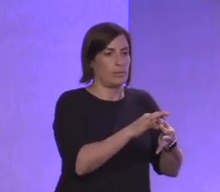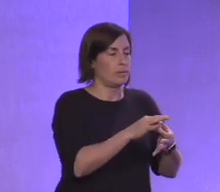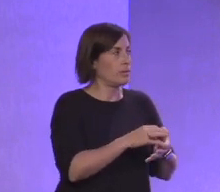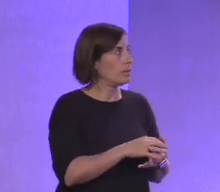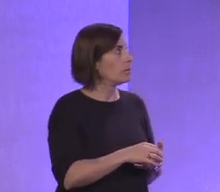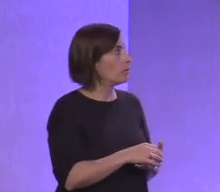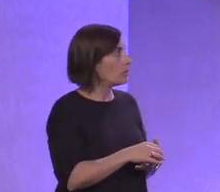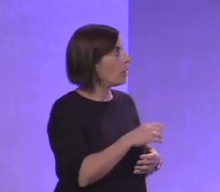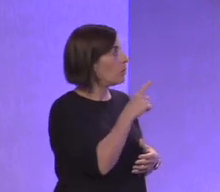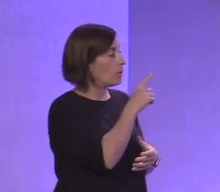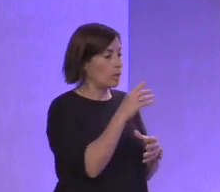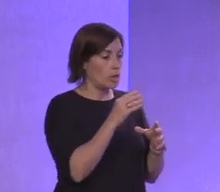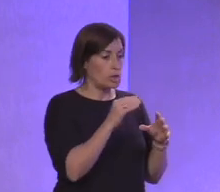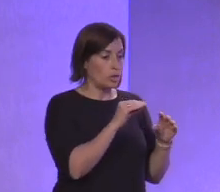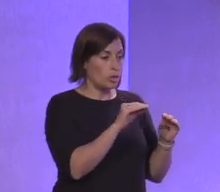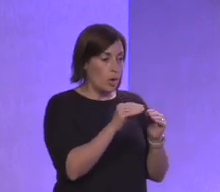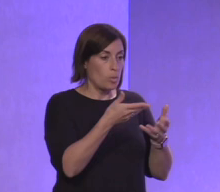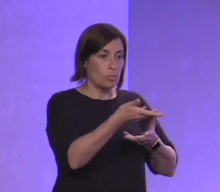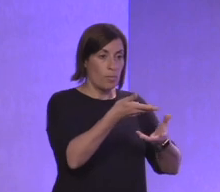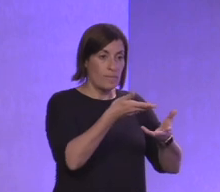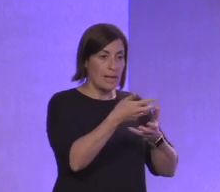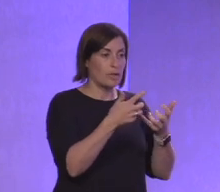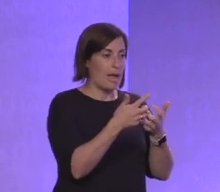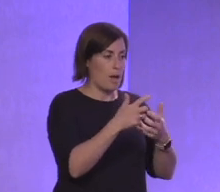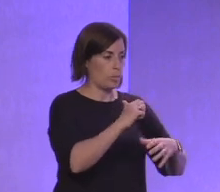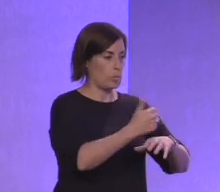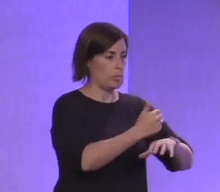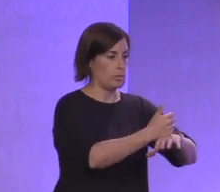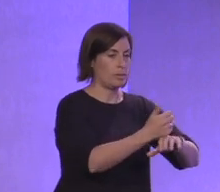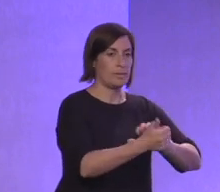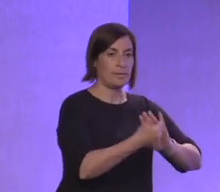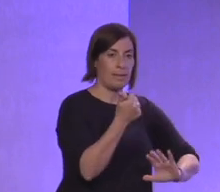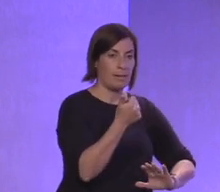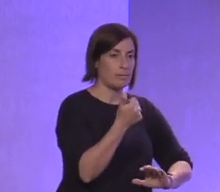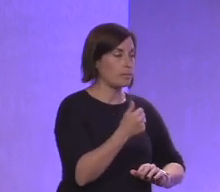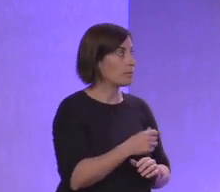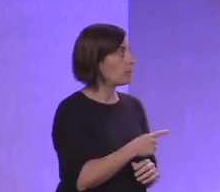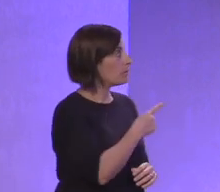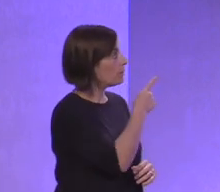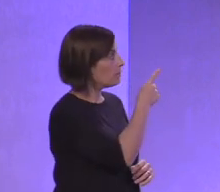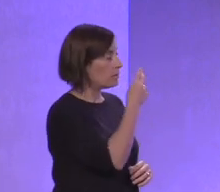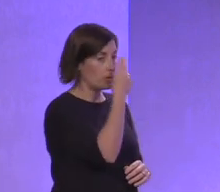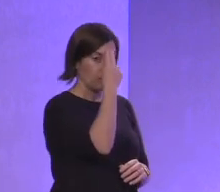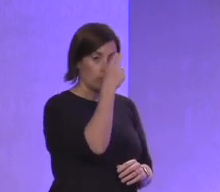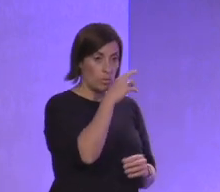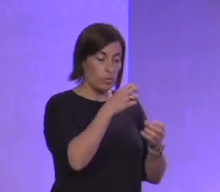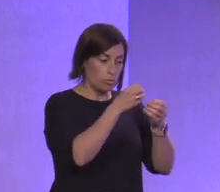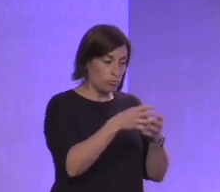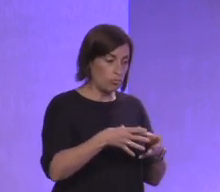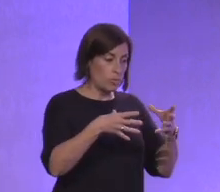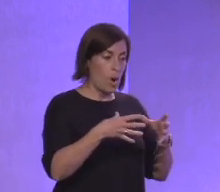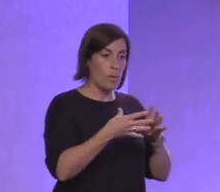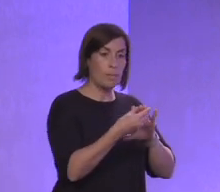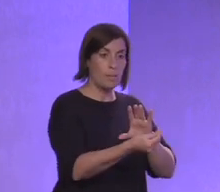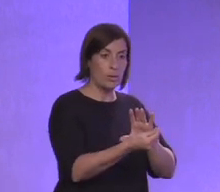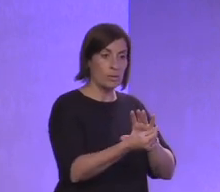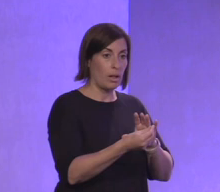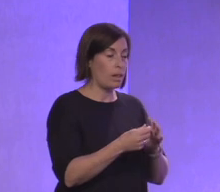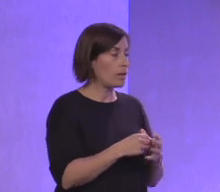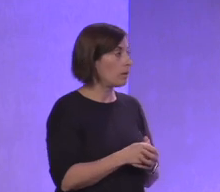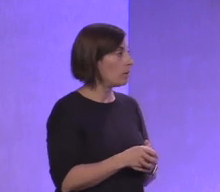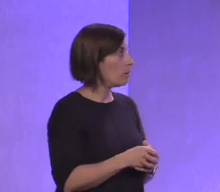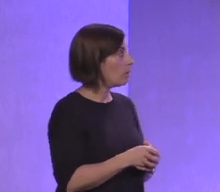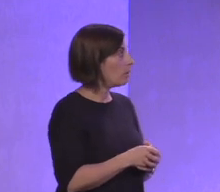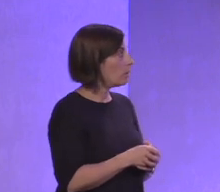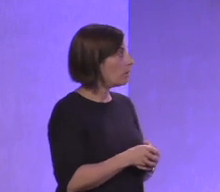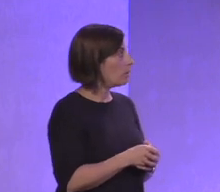coaching conversations that you can use to implement these skills. This was the GROW model. It was developed by Sir John Whitmore, Graham Alexander, and